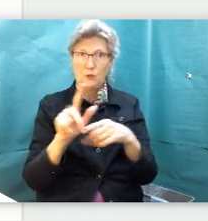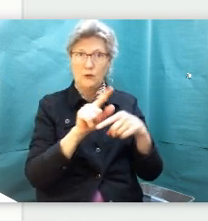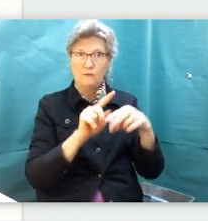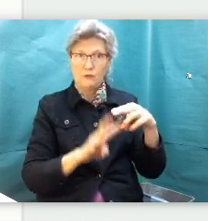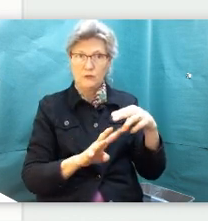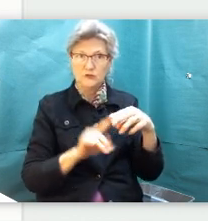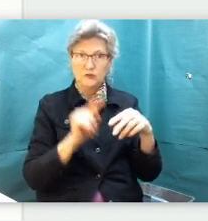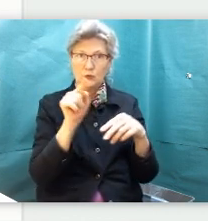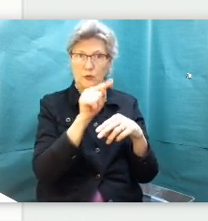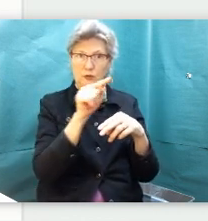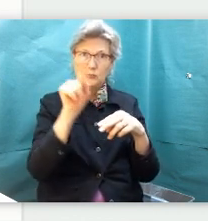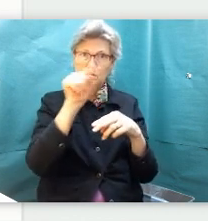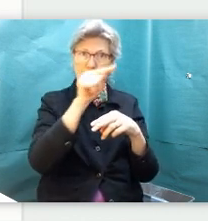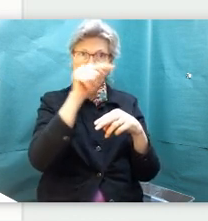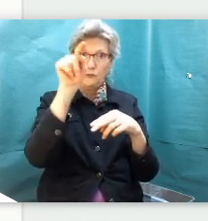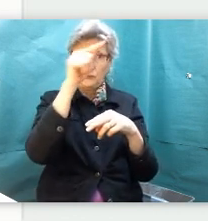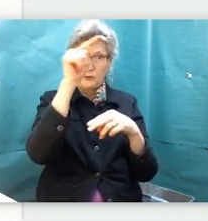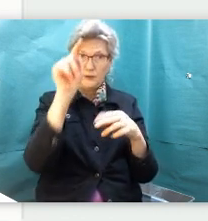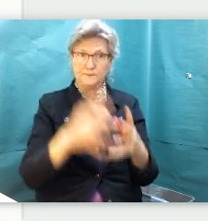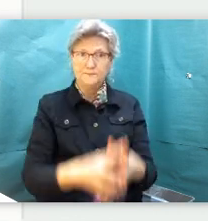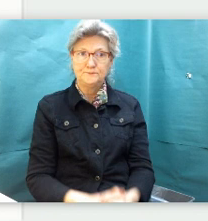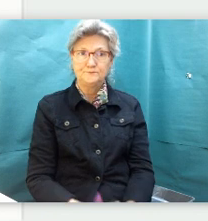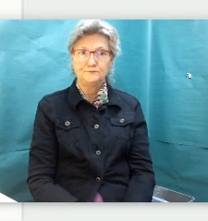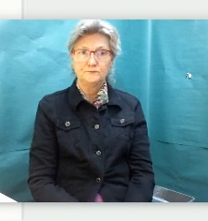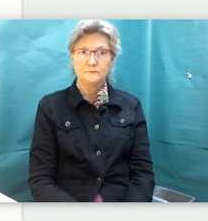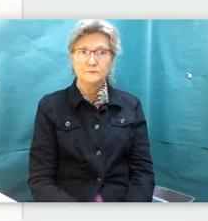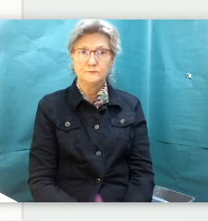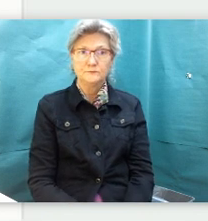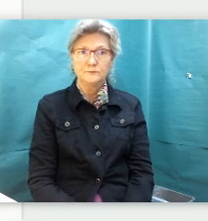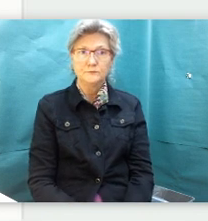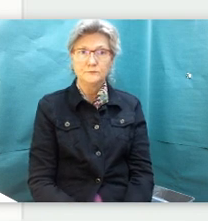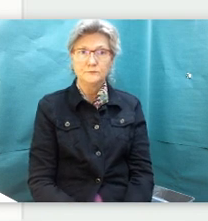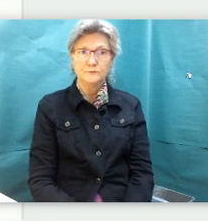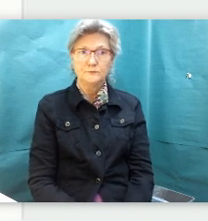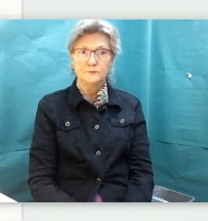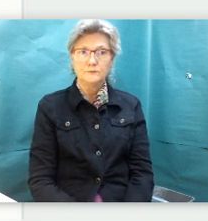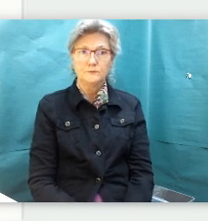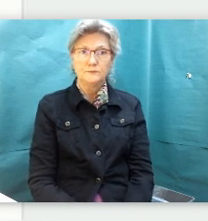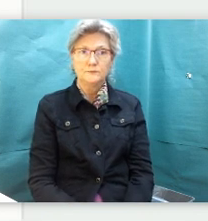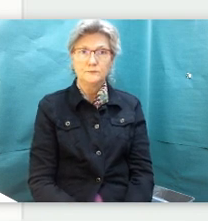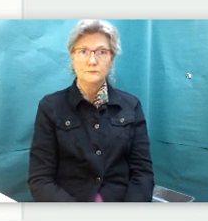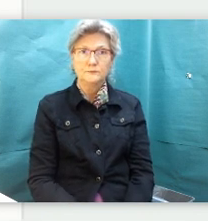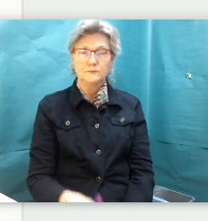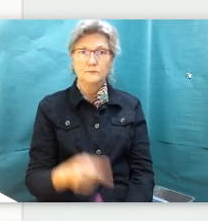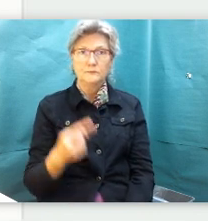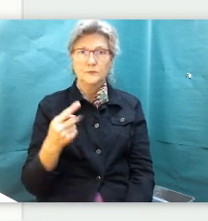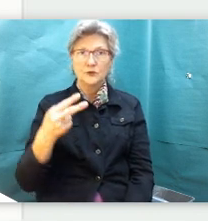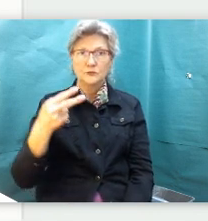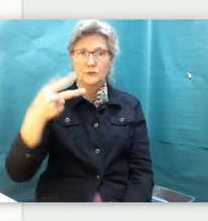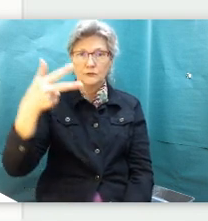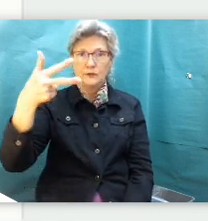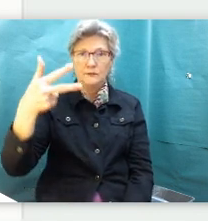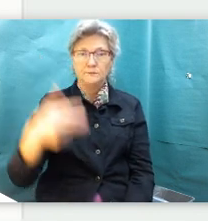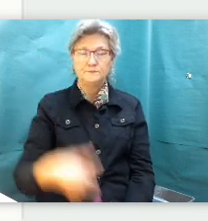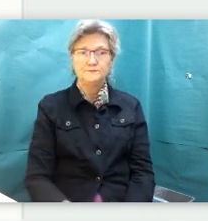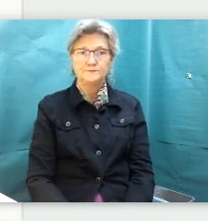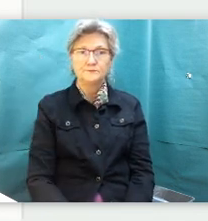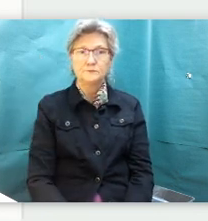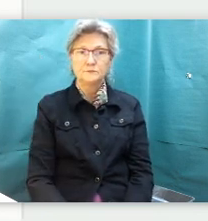1/4 length buttons. So 1, 2, and